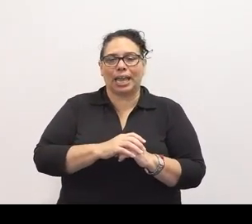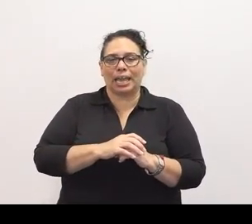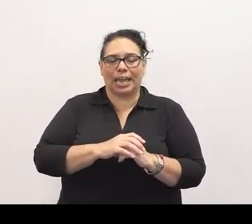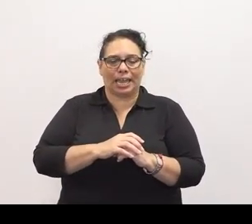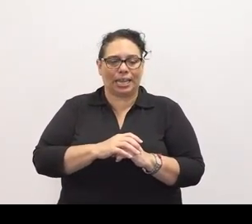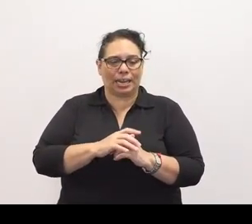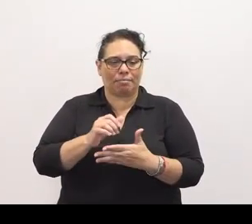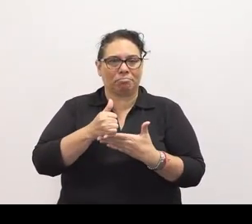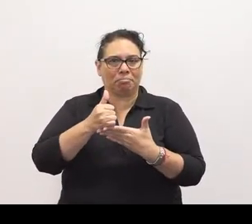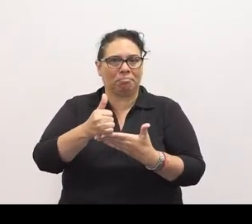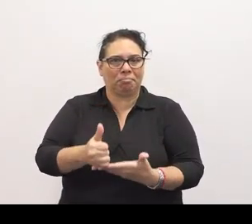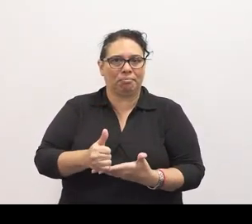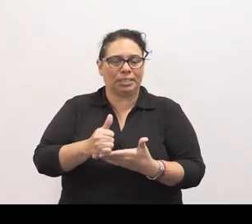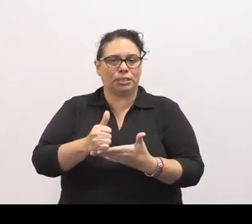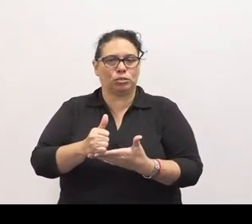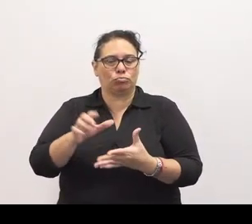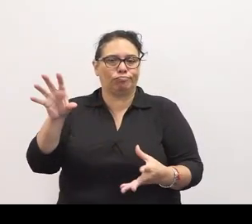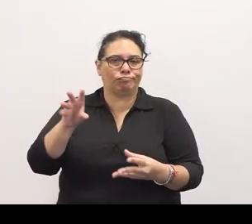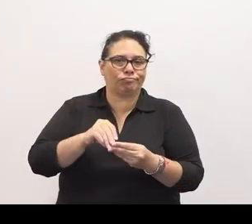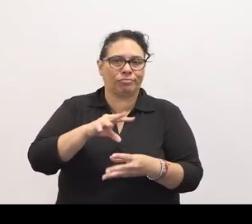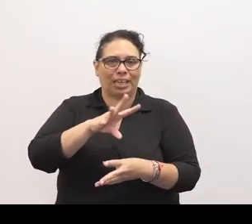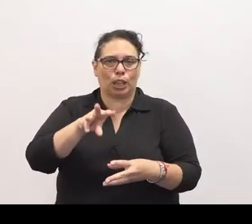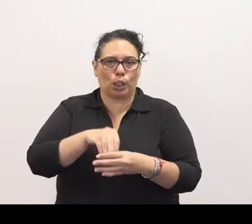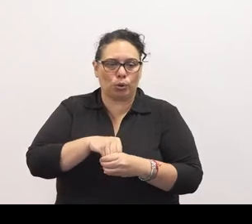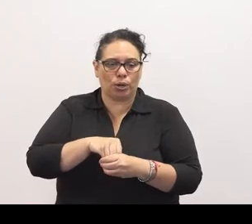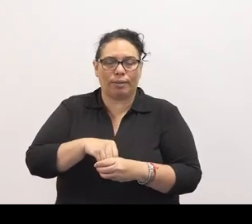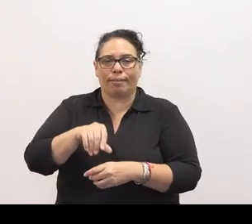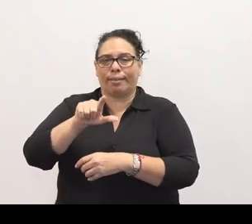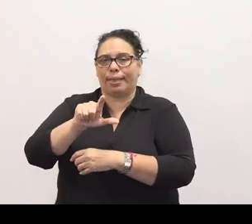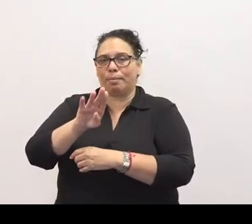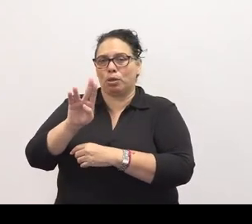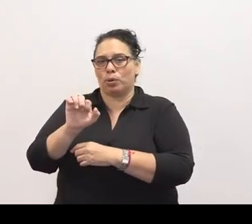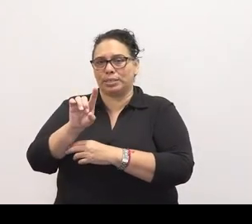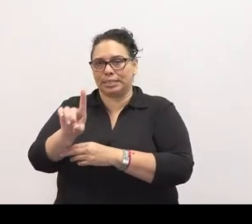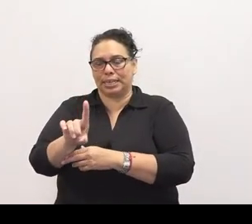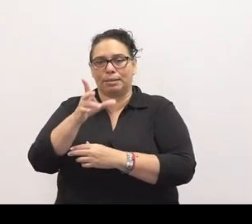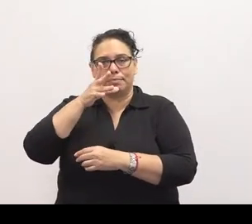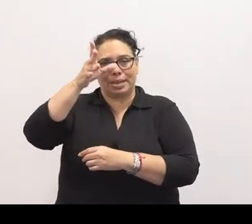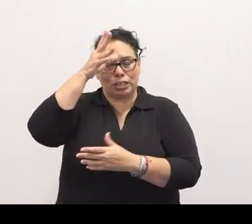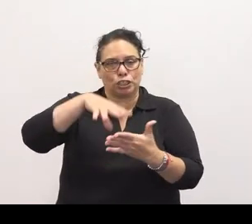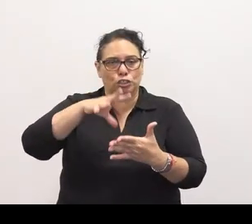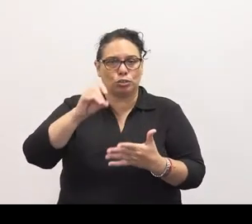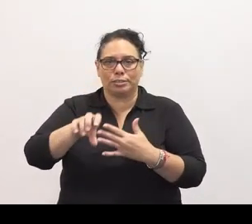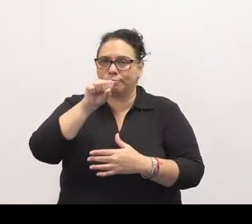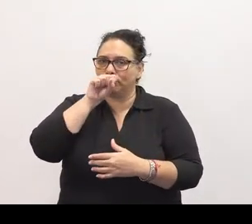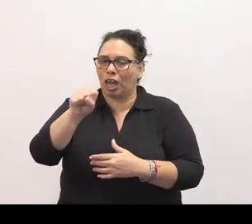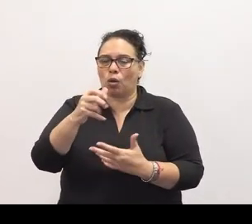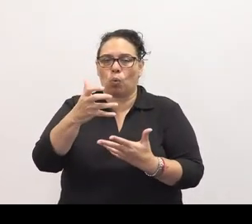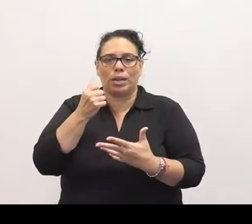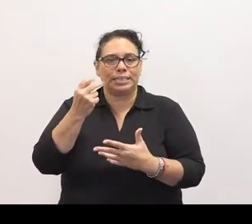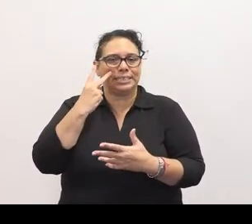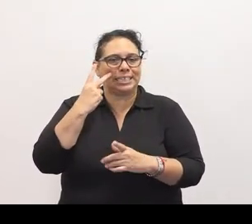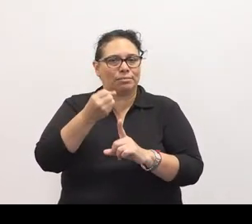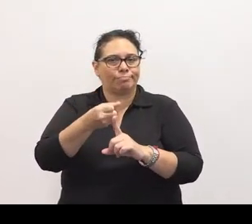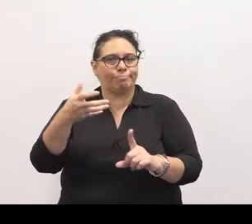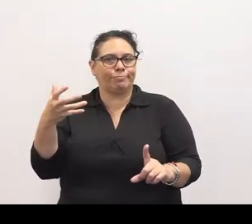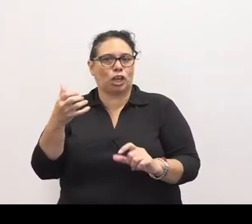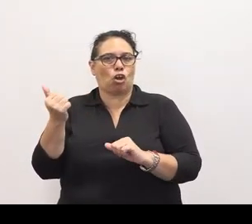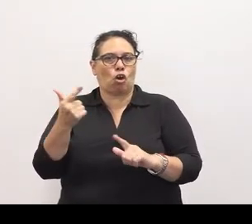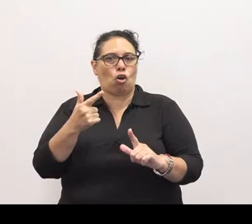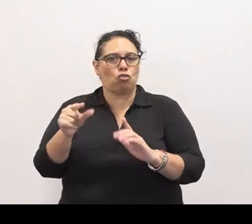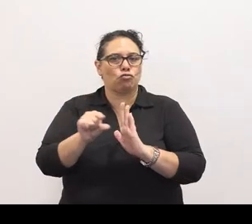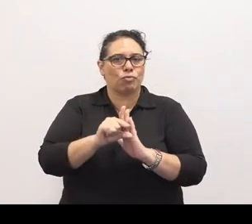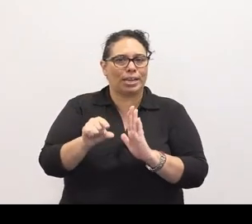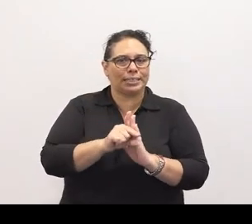needle towards total inclusion. LBUSD parents and students love it and want to see it expanded to all grades and school sites. So we want more of